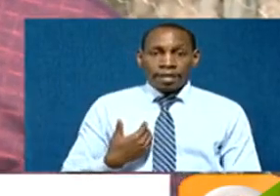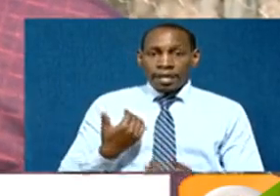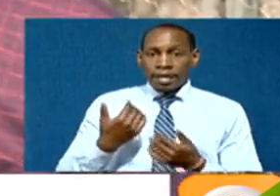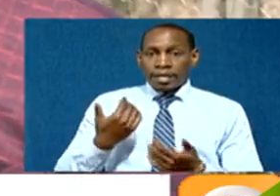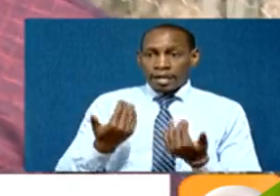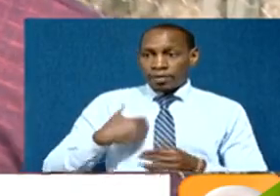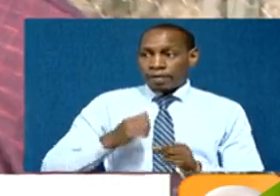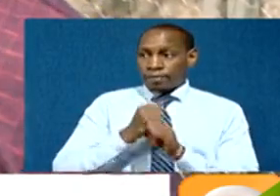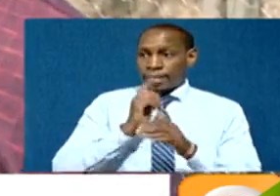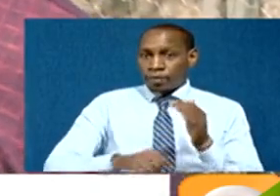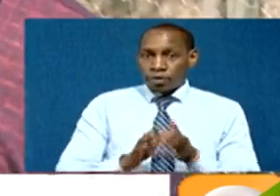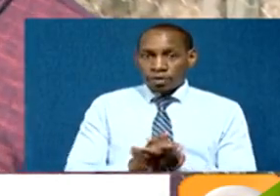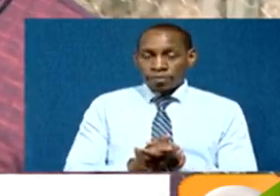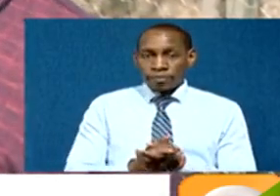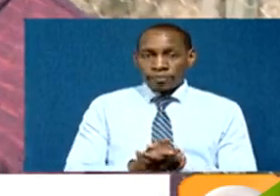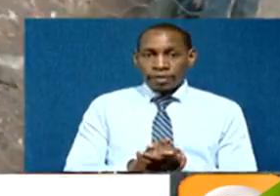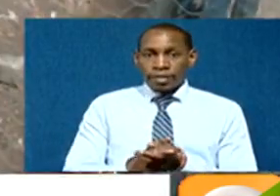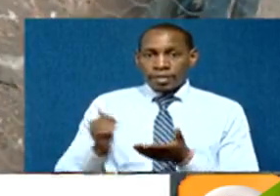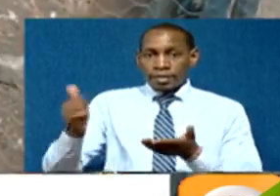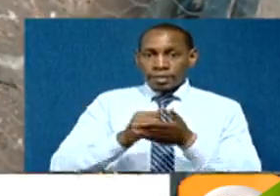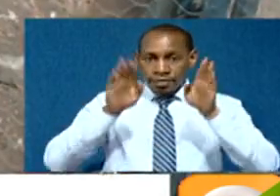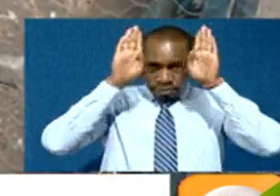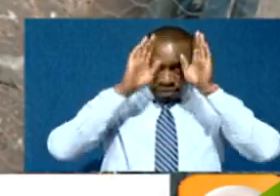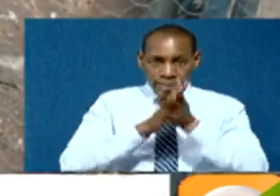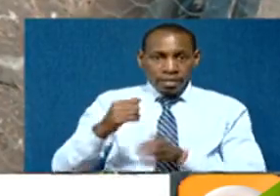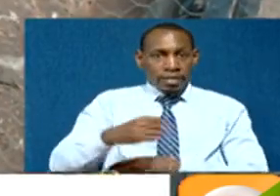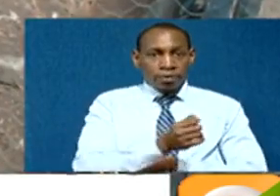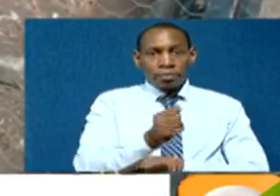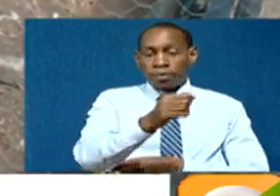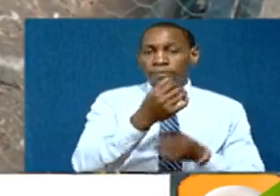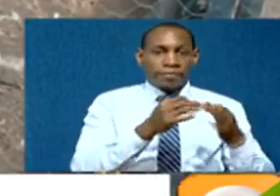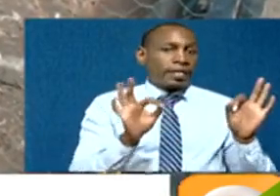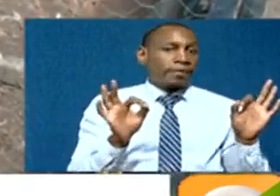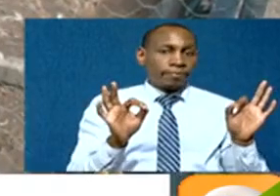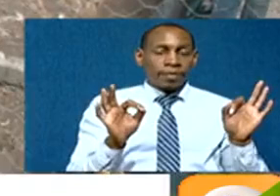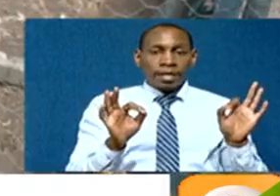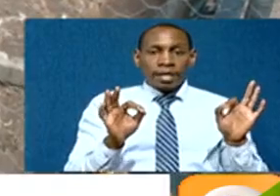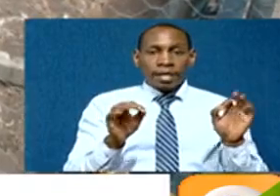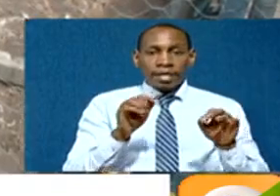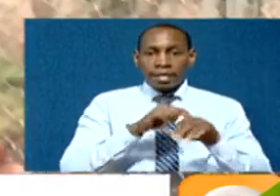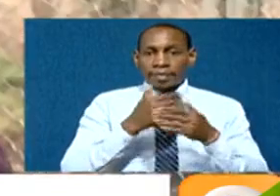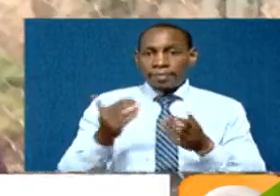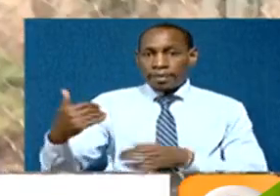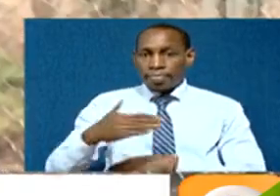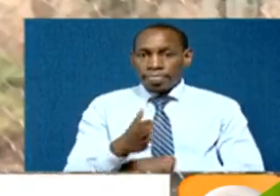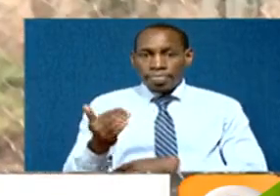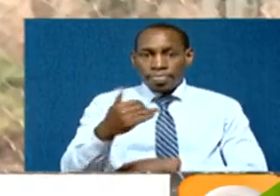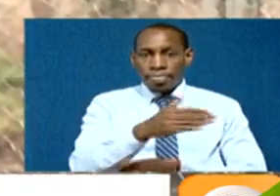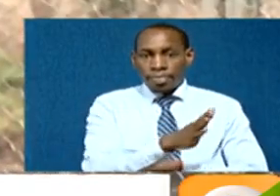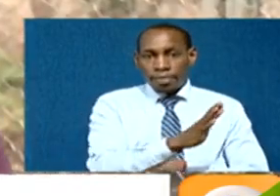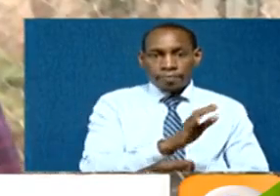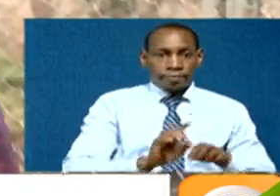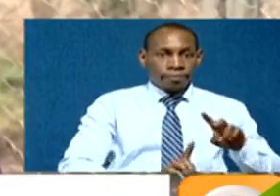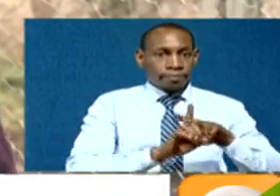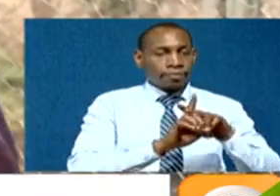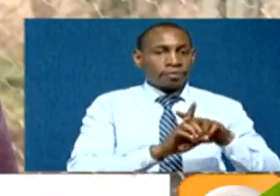I've done, I've put some rabbits on the ground, free range. So in case of any snakes come appearing